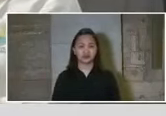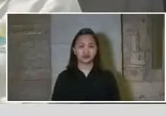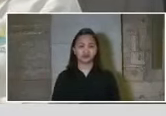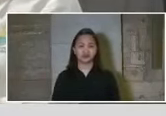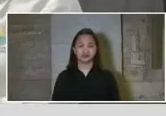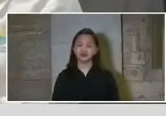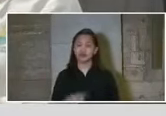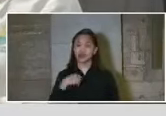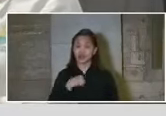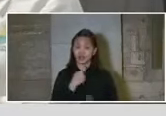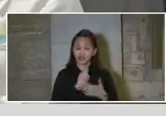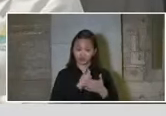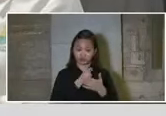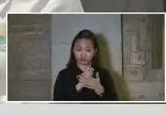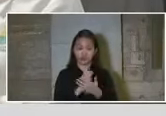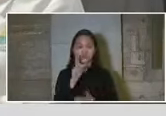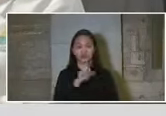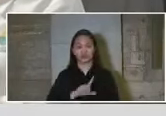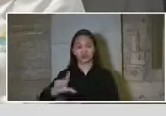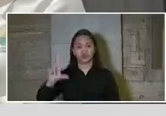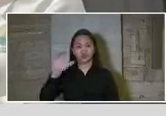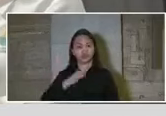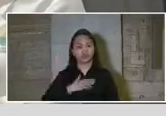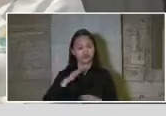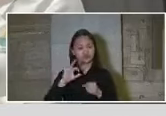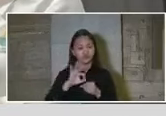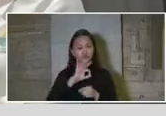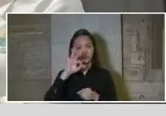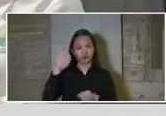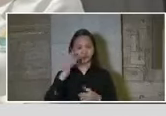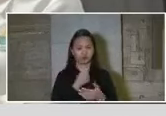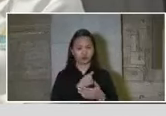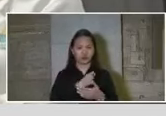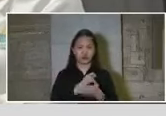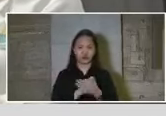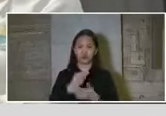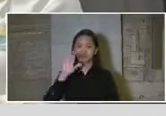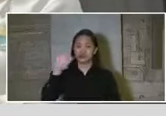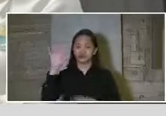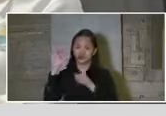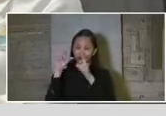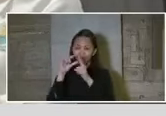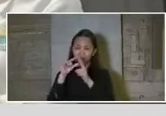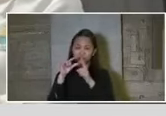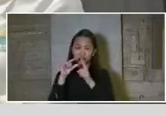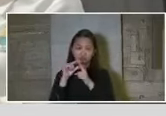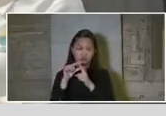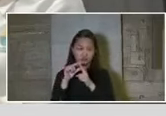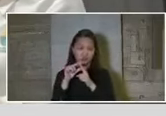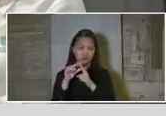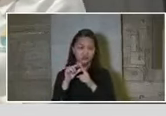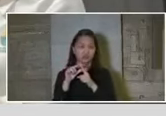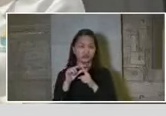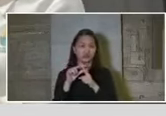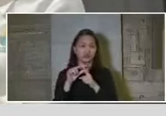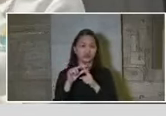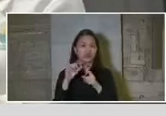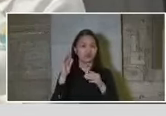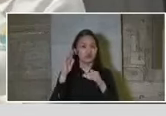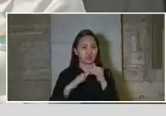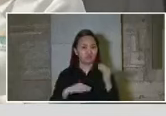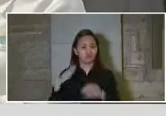I trust in the Lord, my soul trusts in his word. More than sentinels wait for the